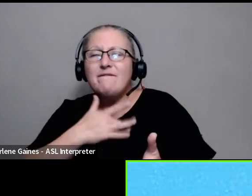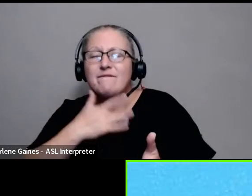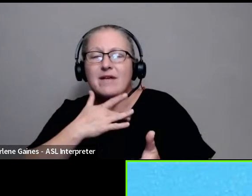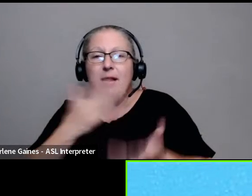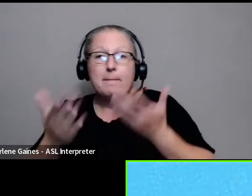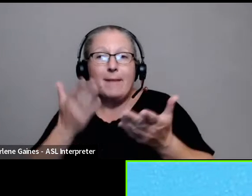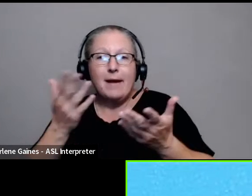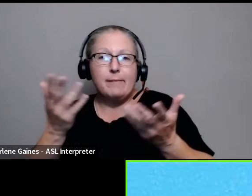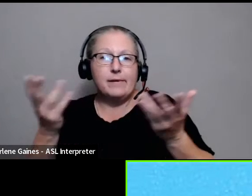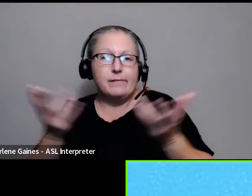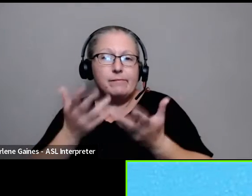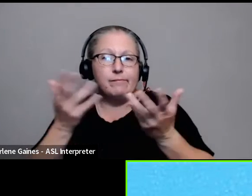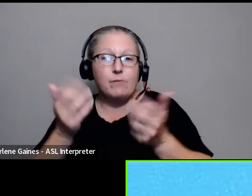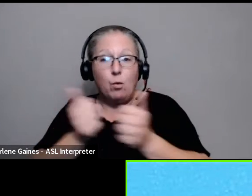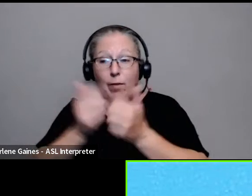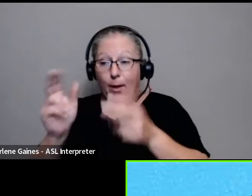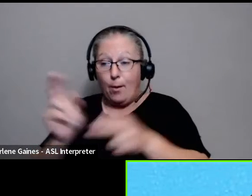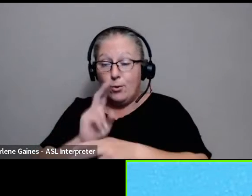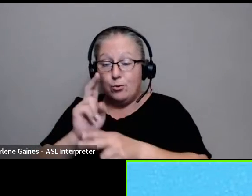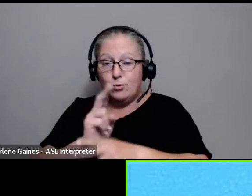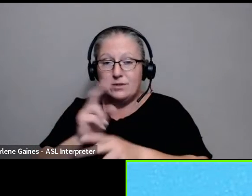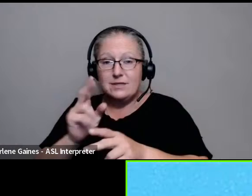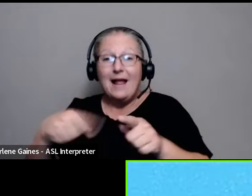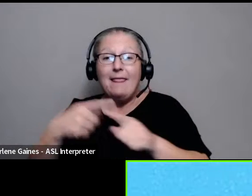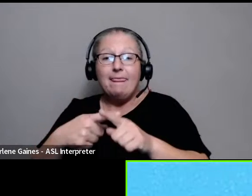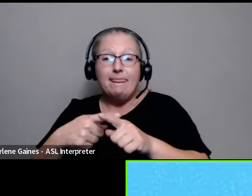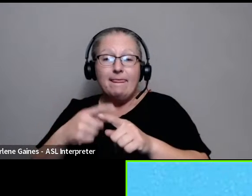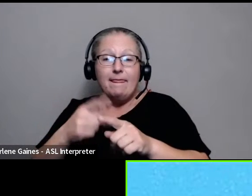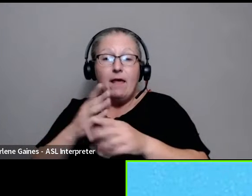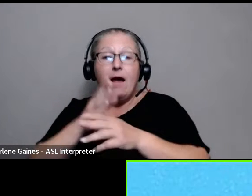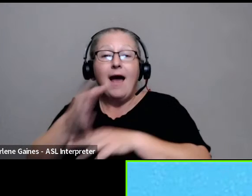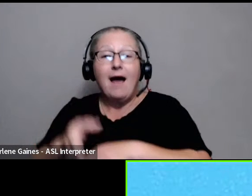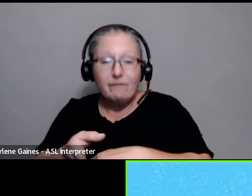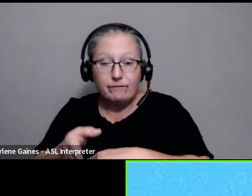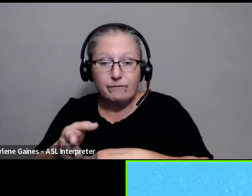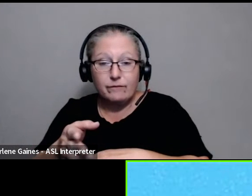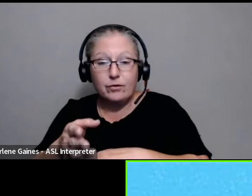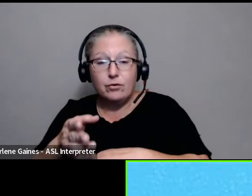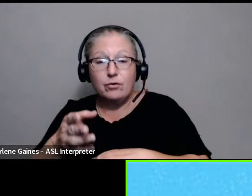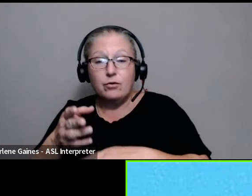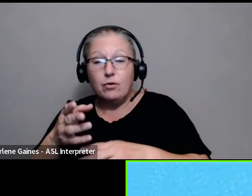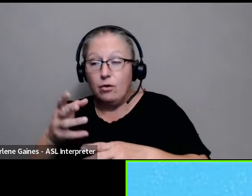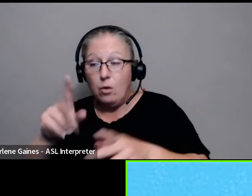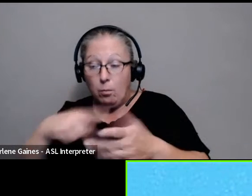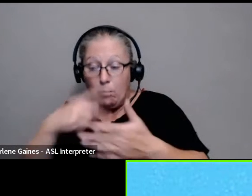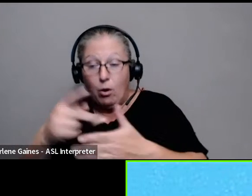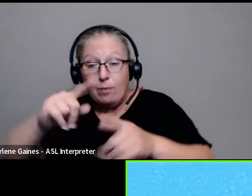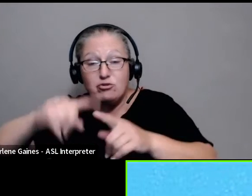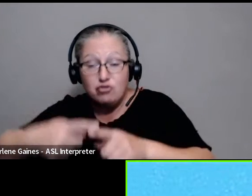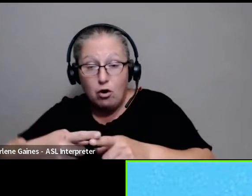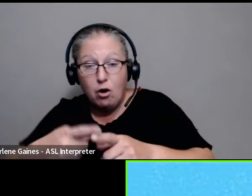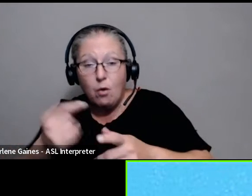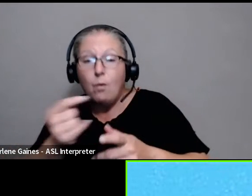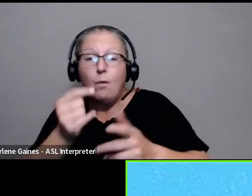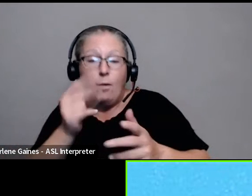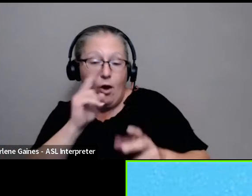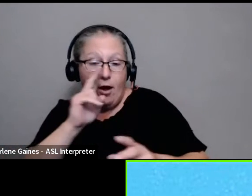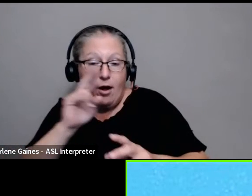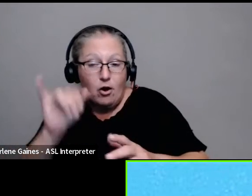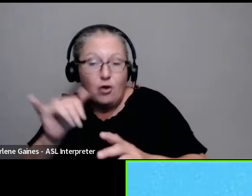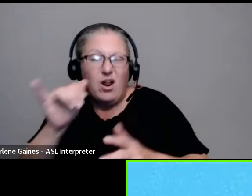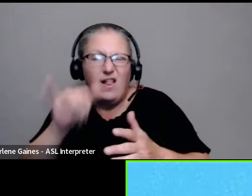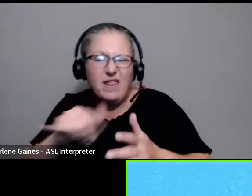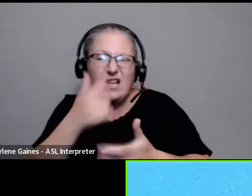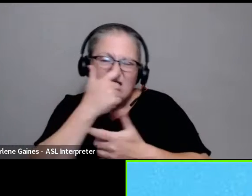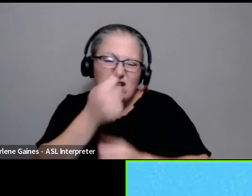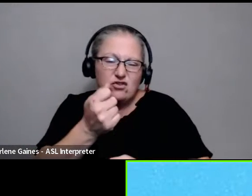maybe towards it without using it, and then post having this program there. Yeah, that's all really